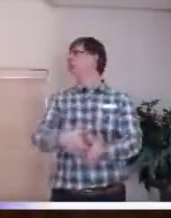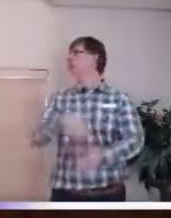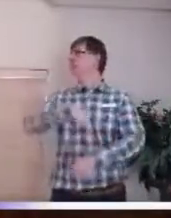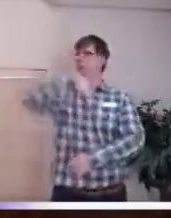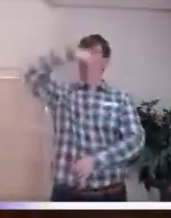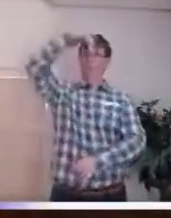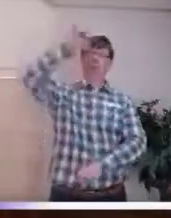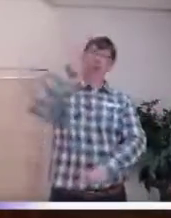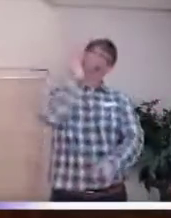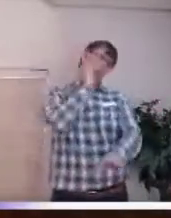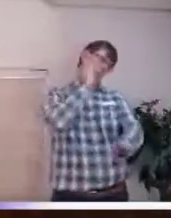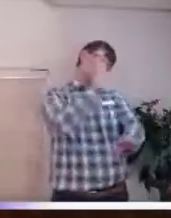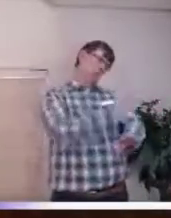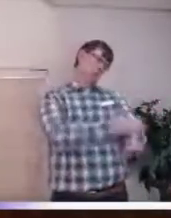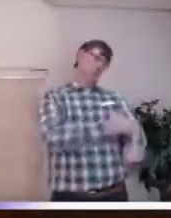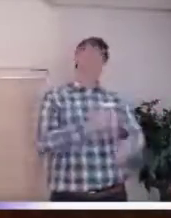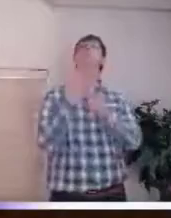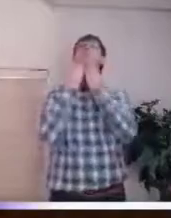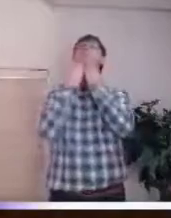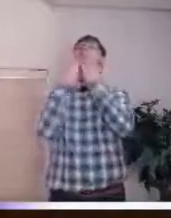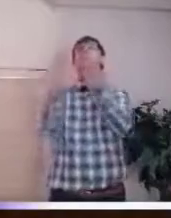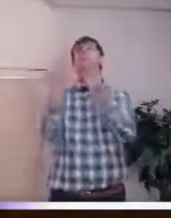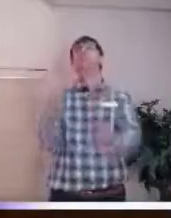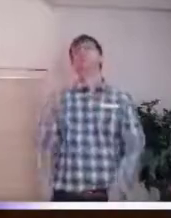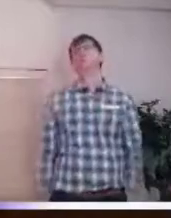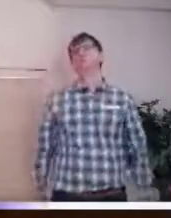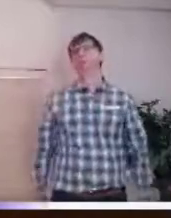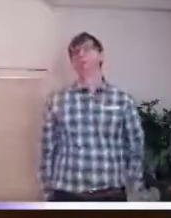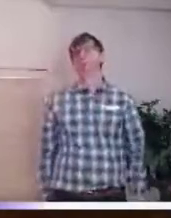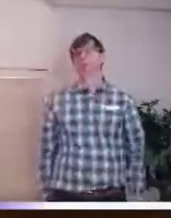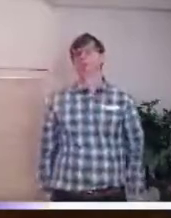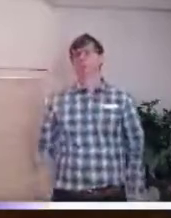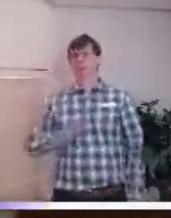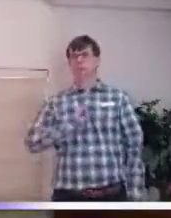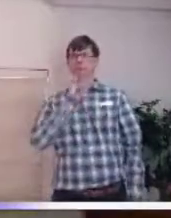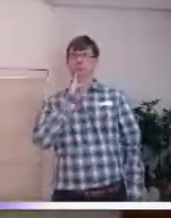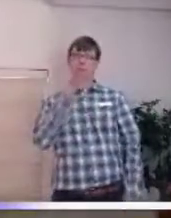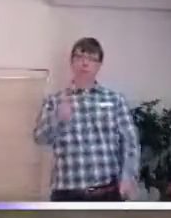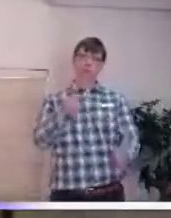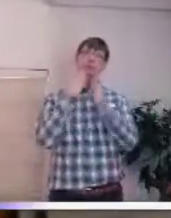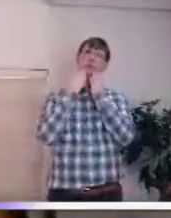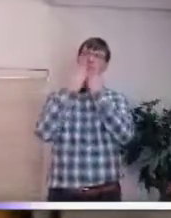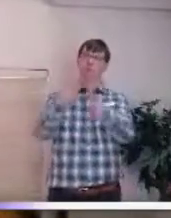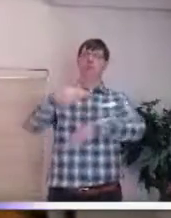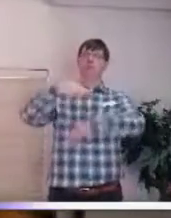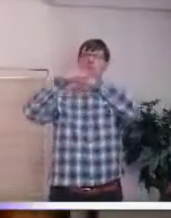spiritual principle, gratitude. I am so grateful.